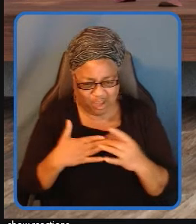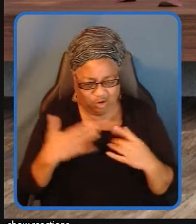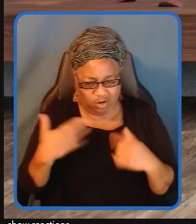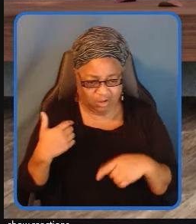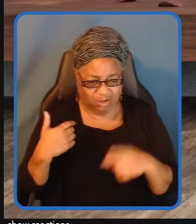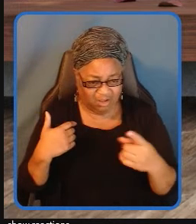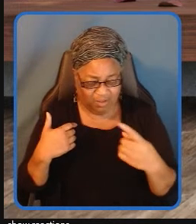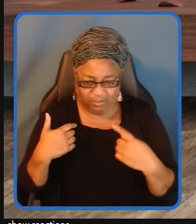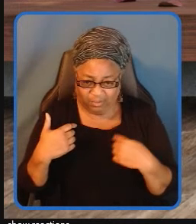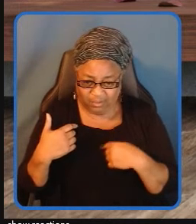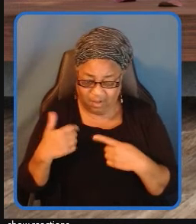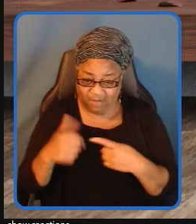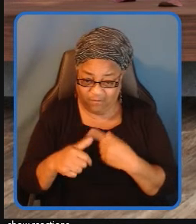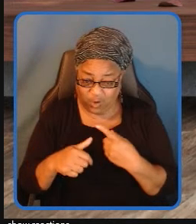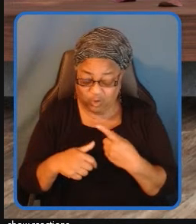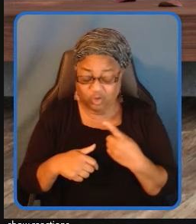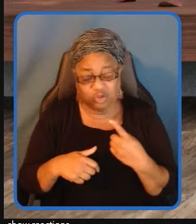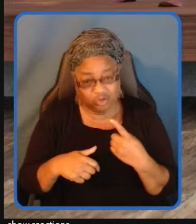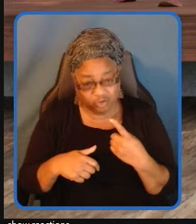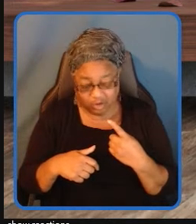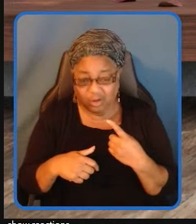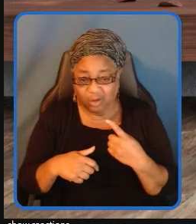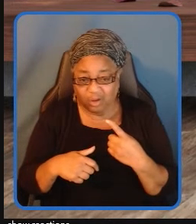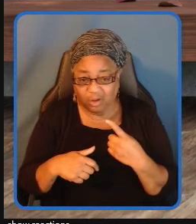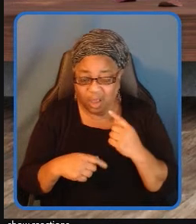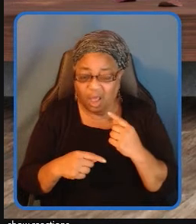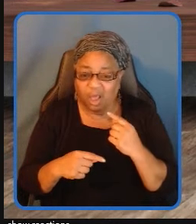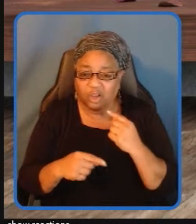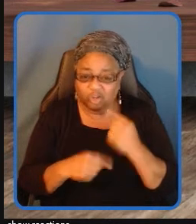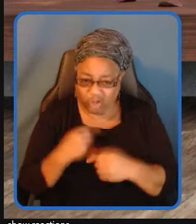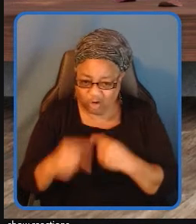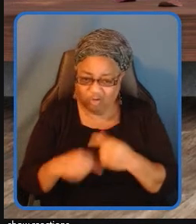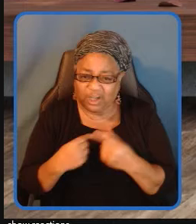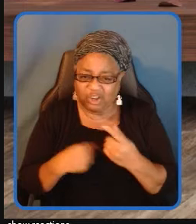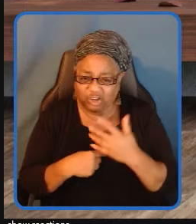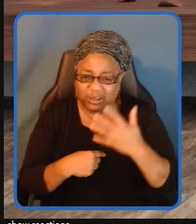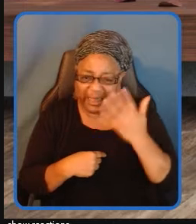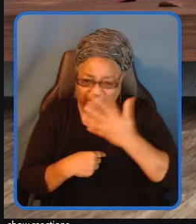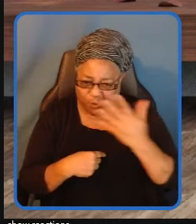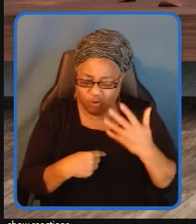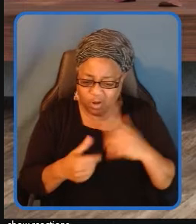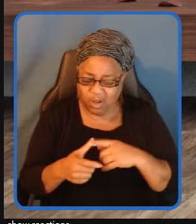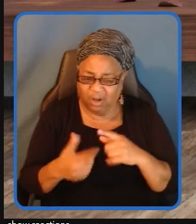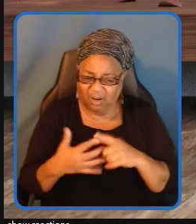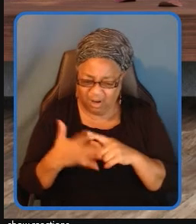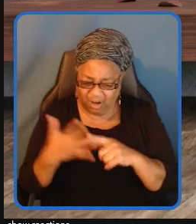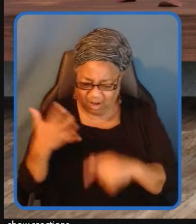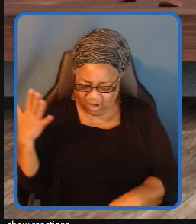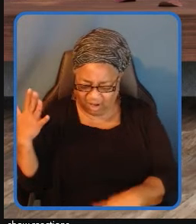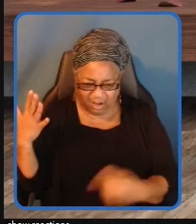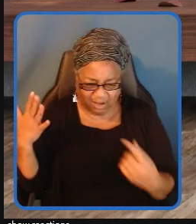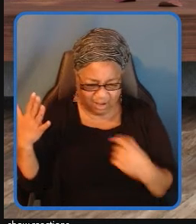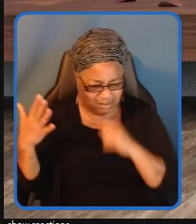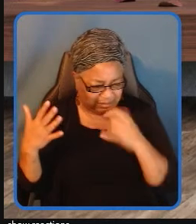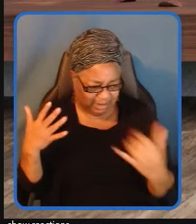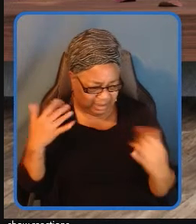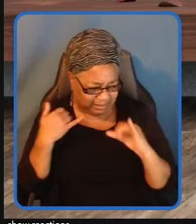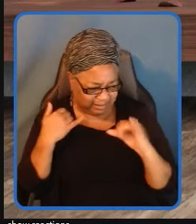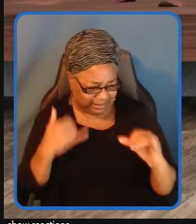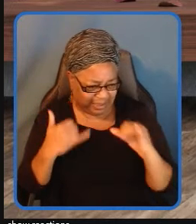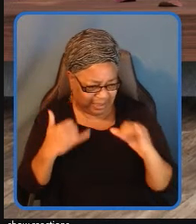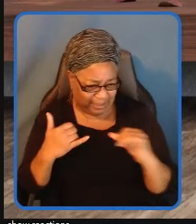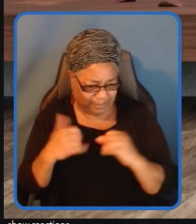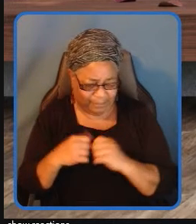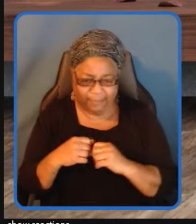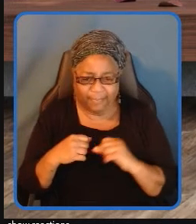any of the professors that were teaching me. And I kept on asking this question. Okay, that works in this case study where all the protagonists are